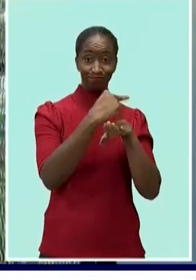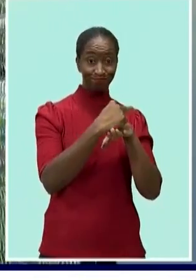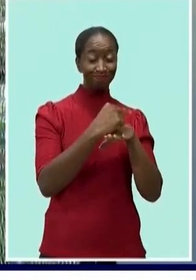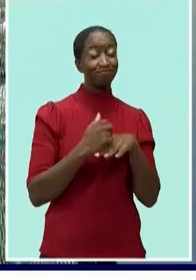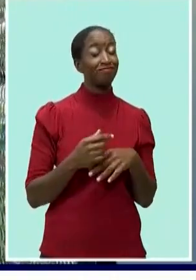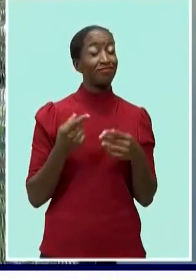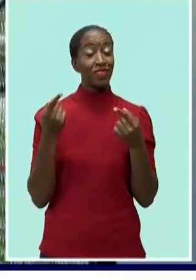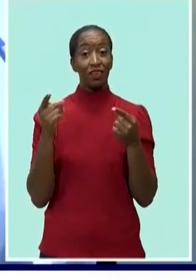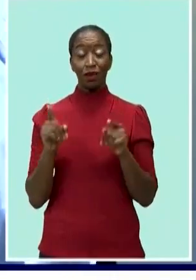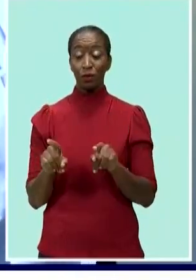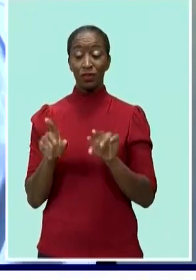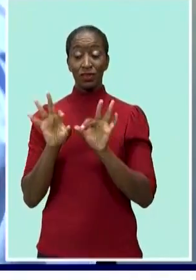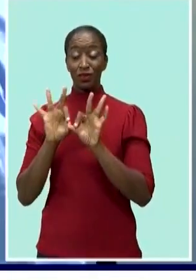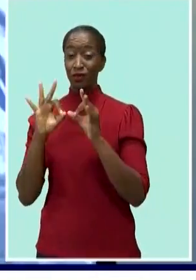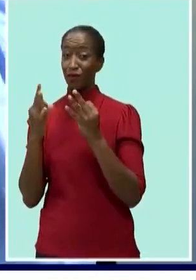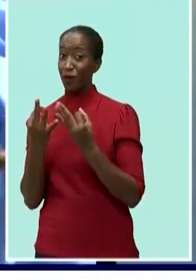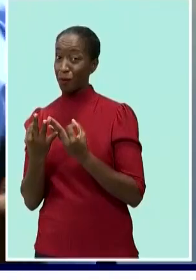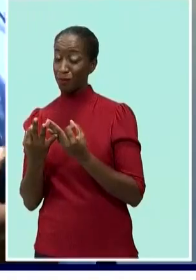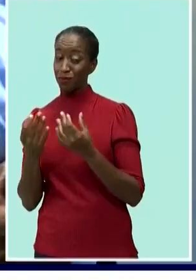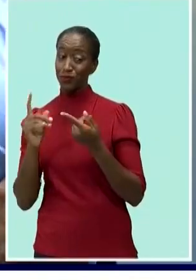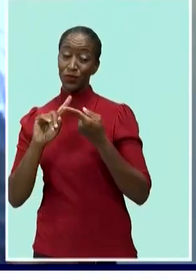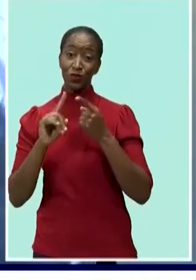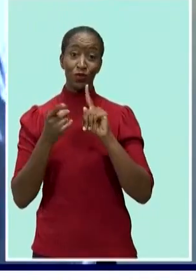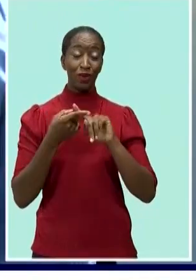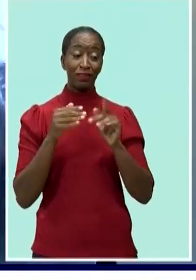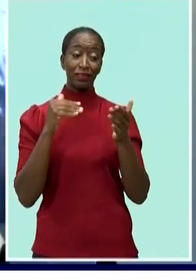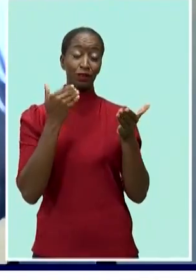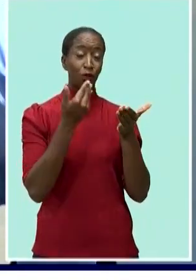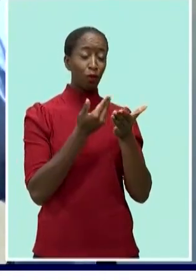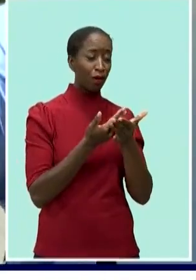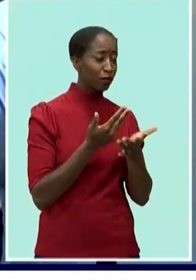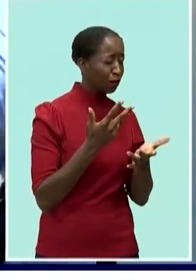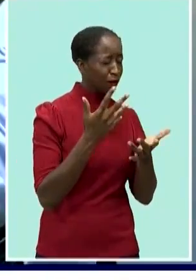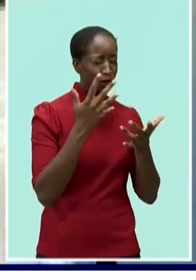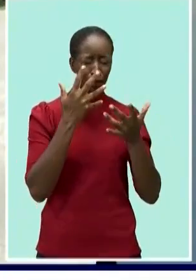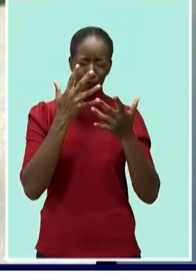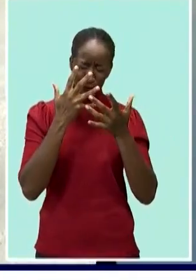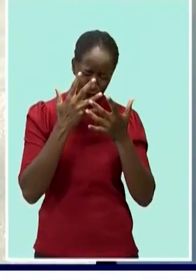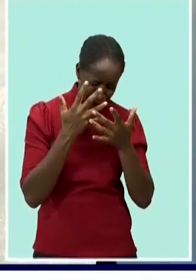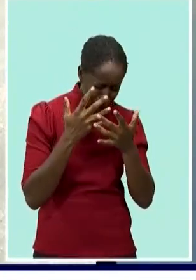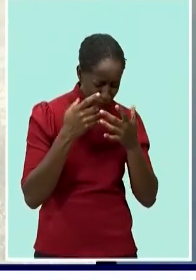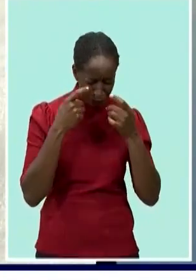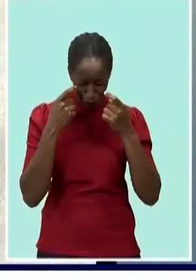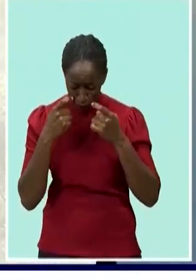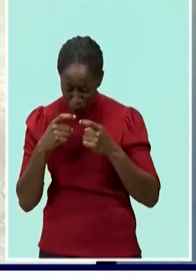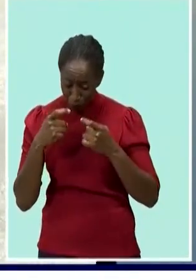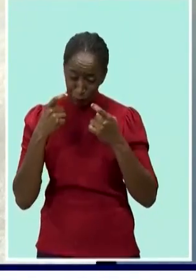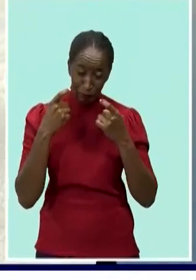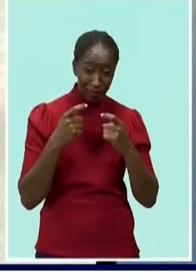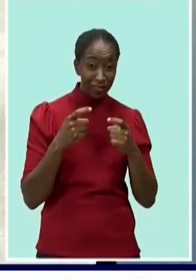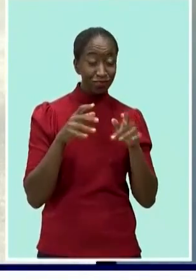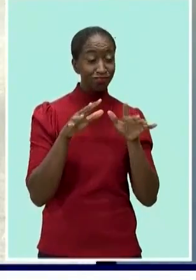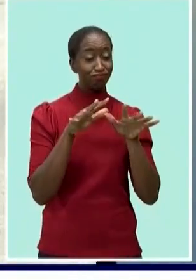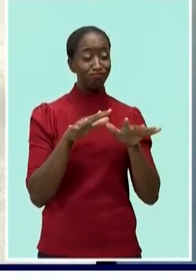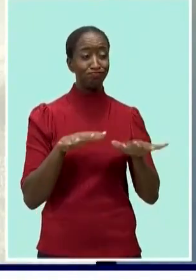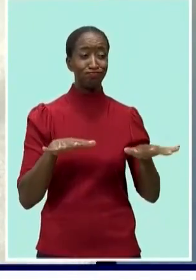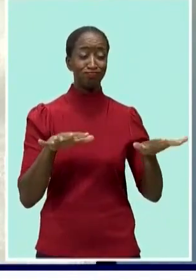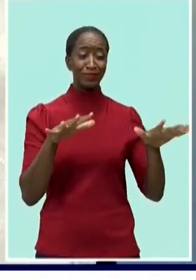was just too much for them. Tears flowed freely, and you could feel the deep grief that consumed the entire